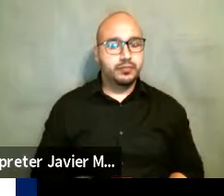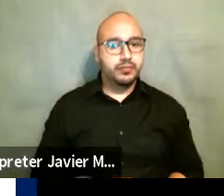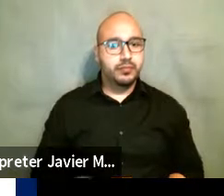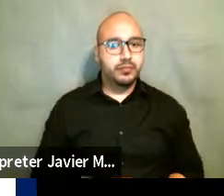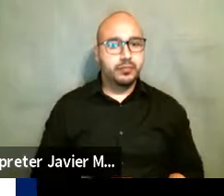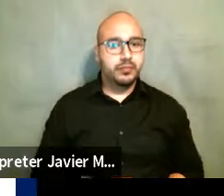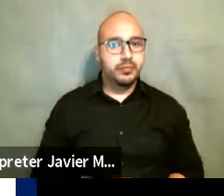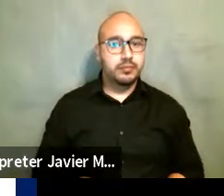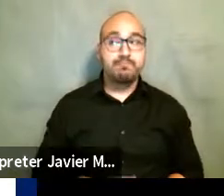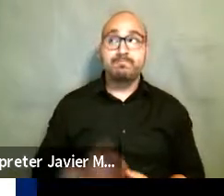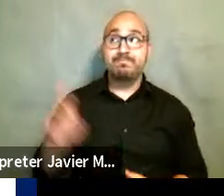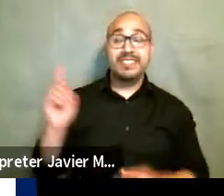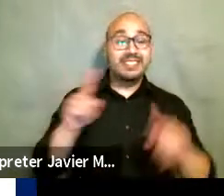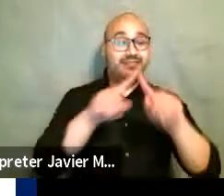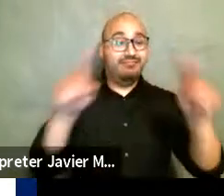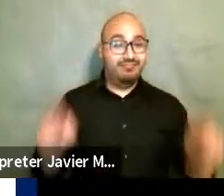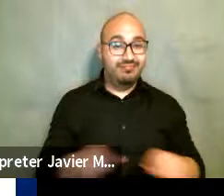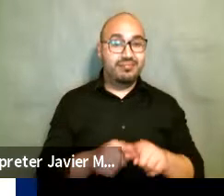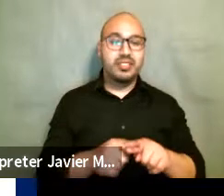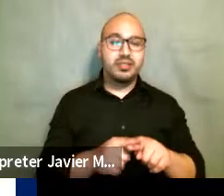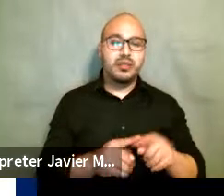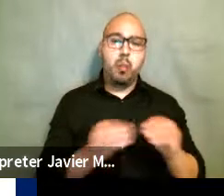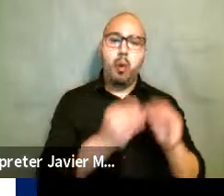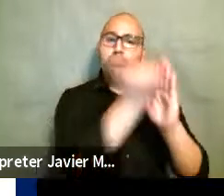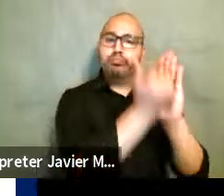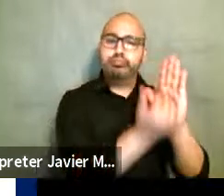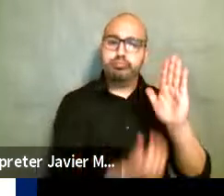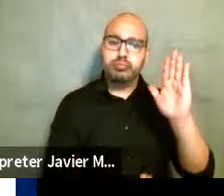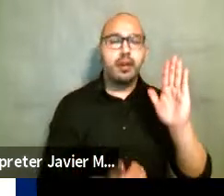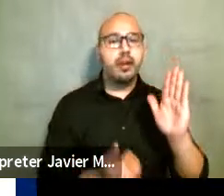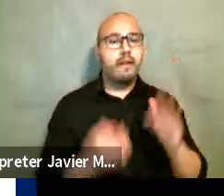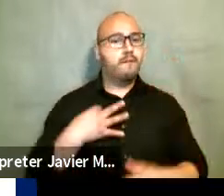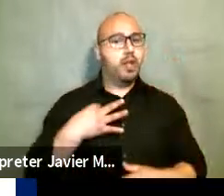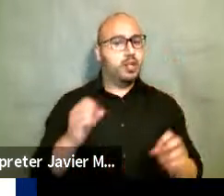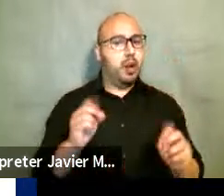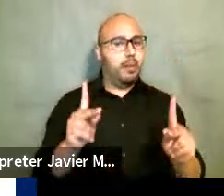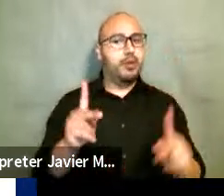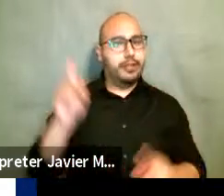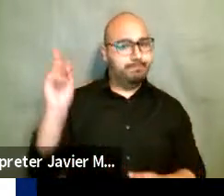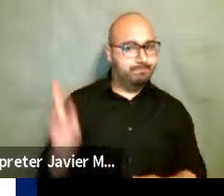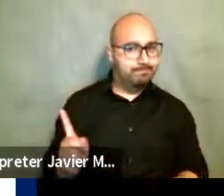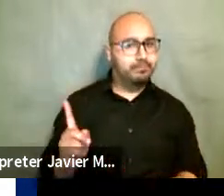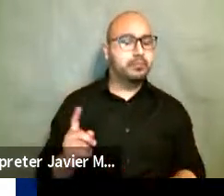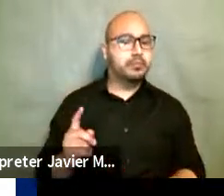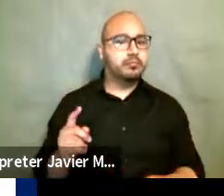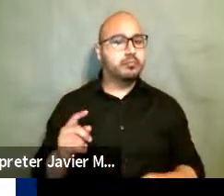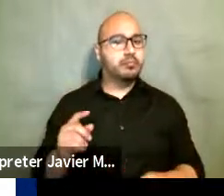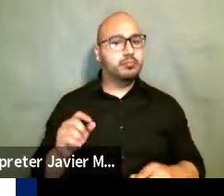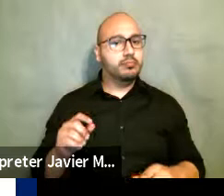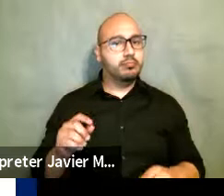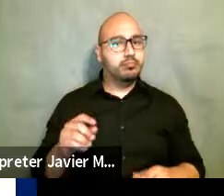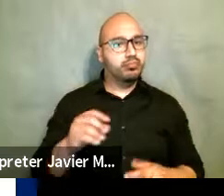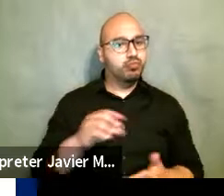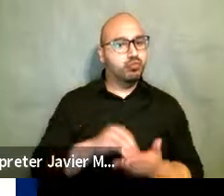This is just a further list of our volunteer opportunities. This can be shared with